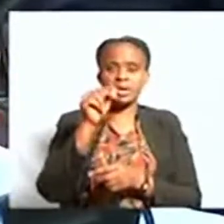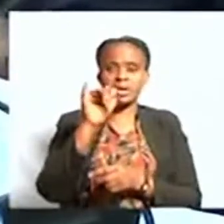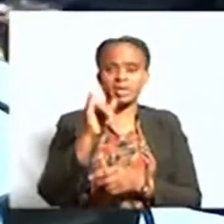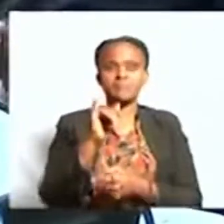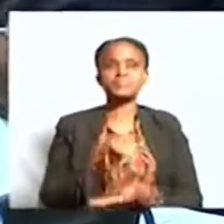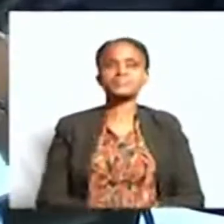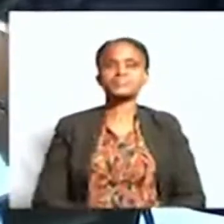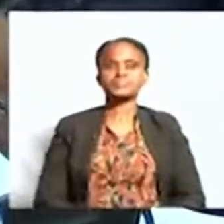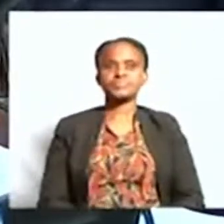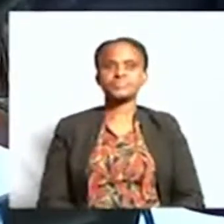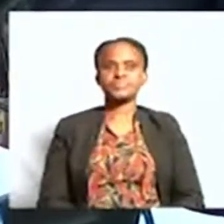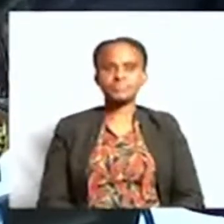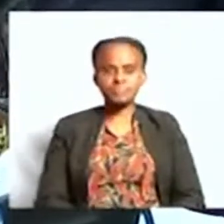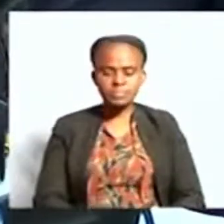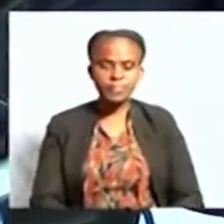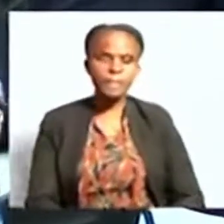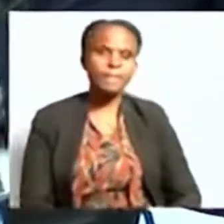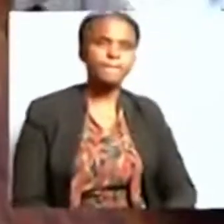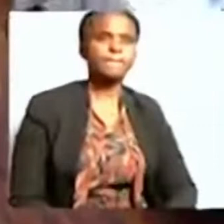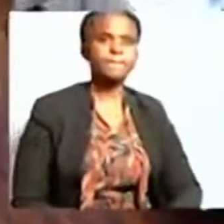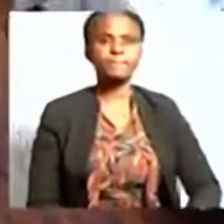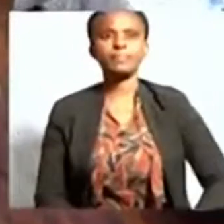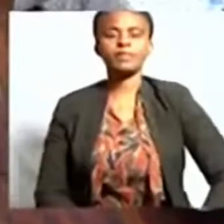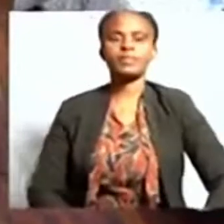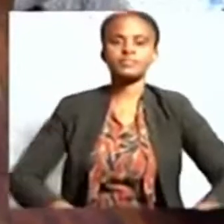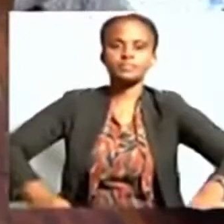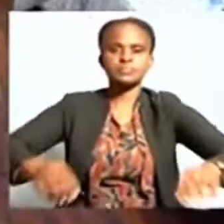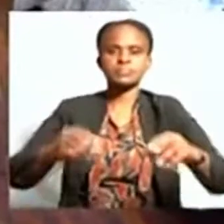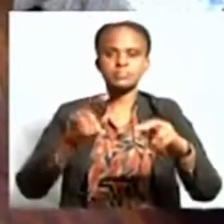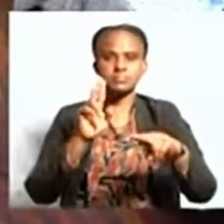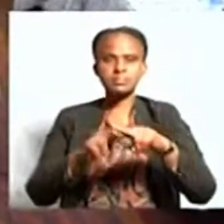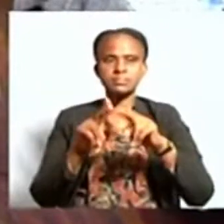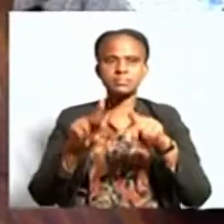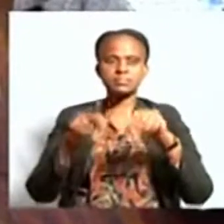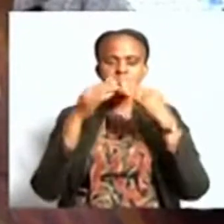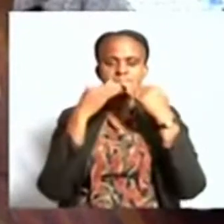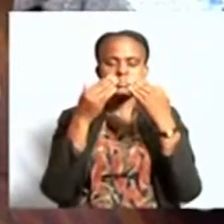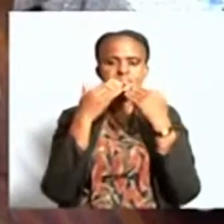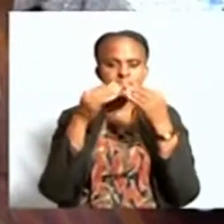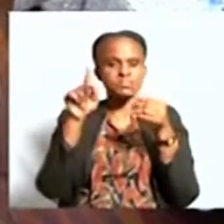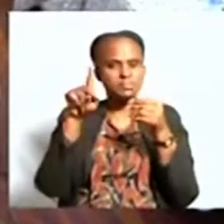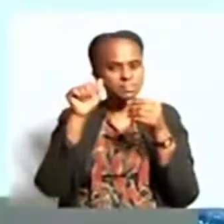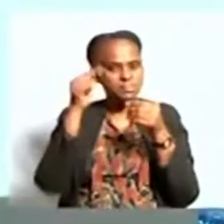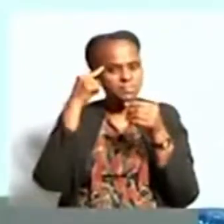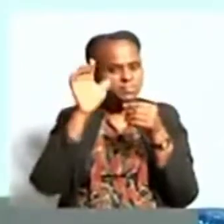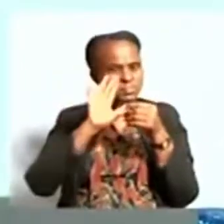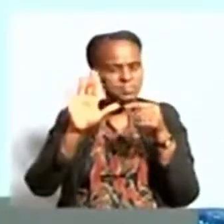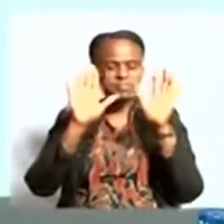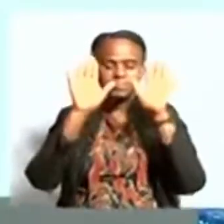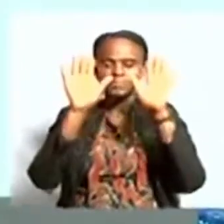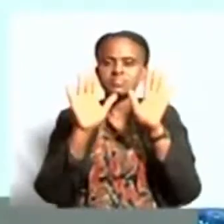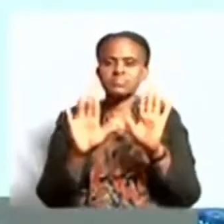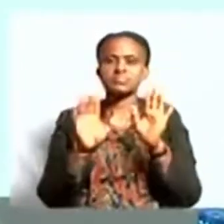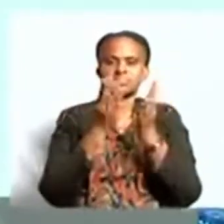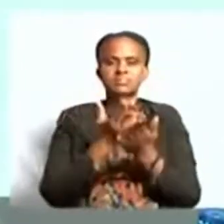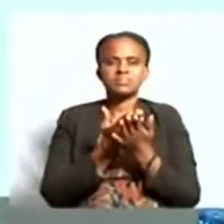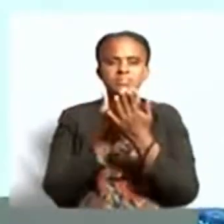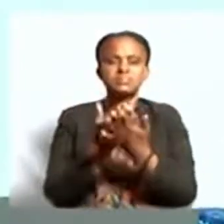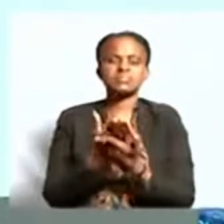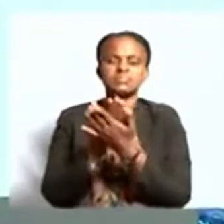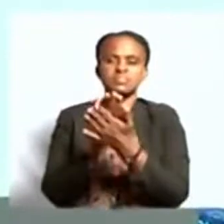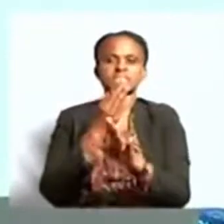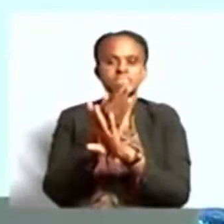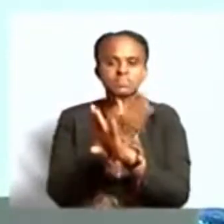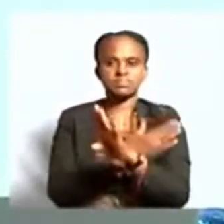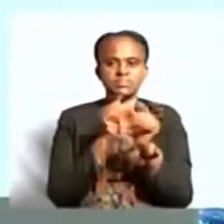Yeah, thank you, Chair. Thank you, PS, for that wonderful submission before this committee.